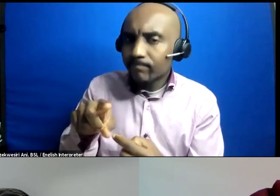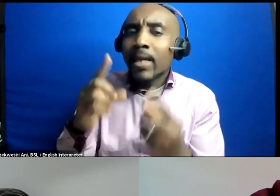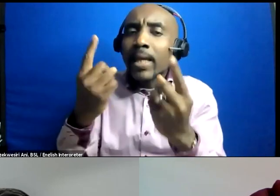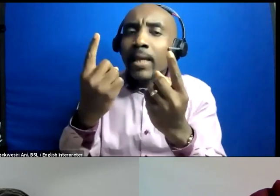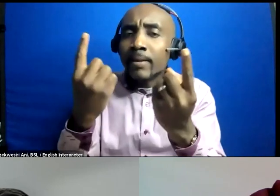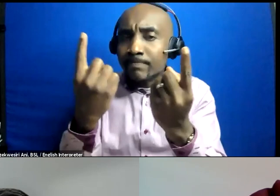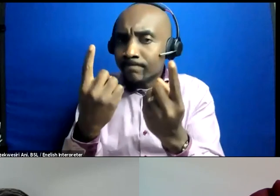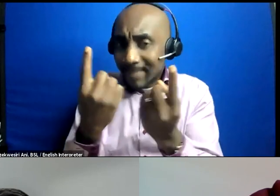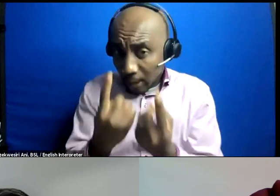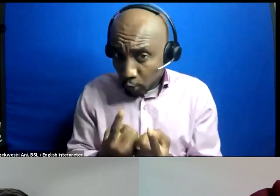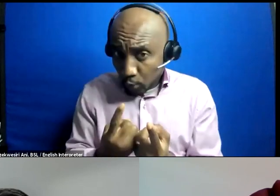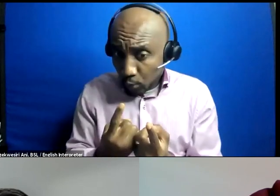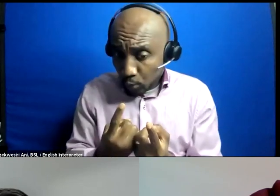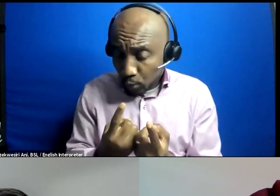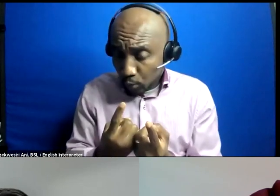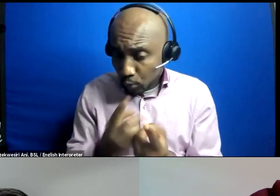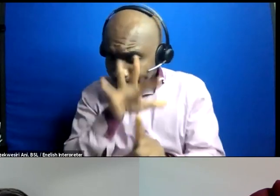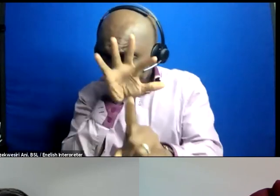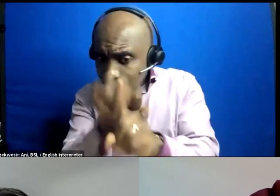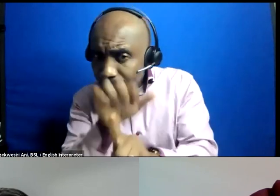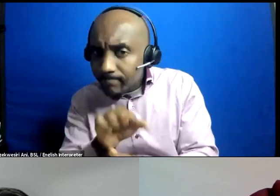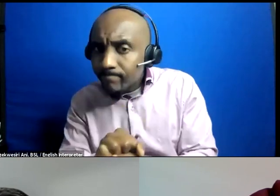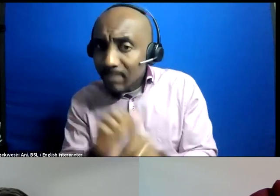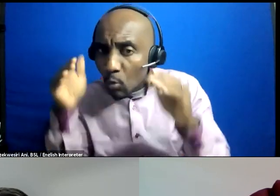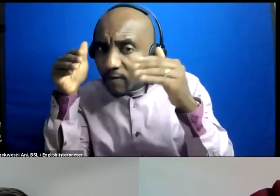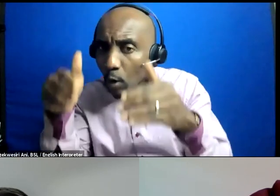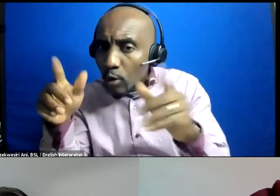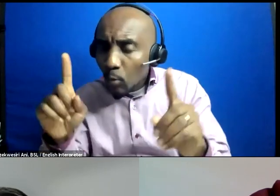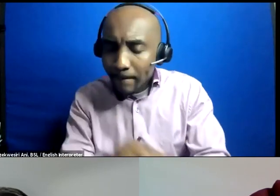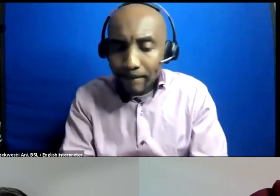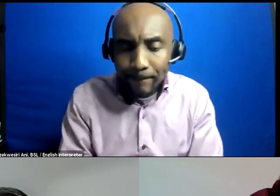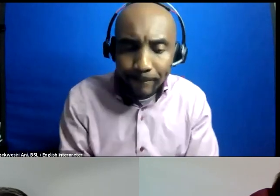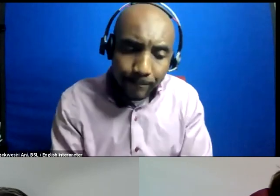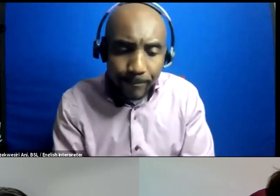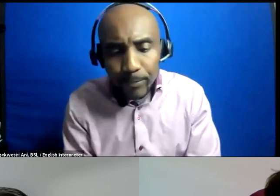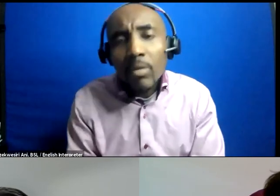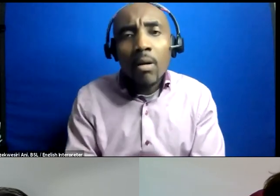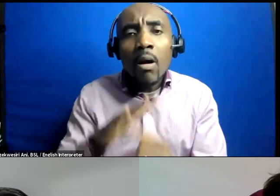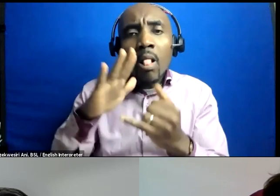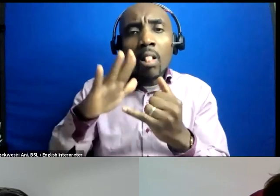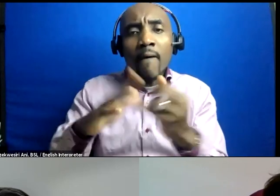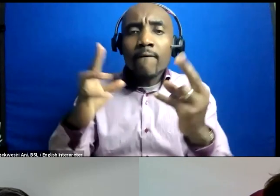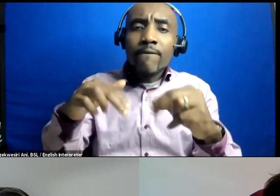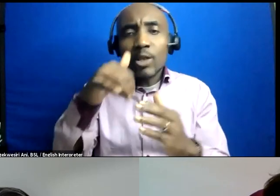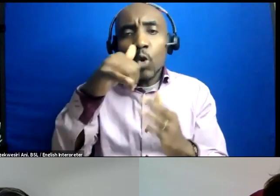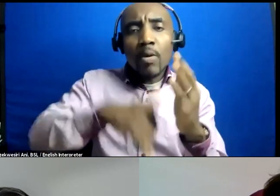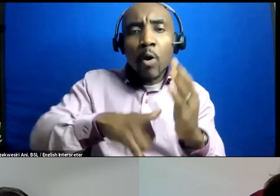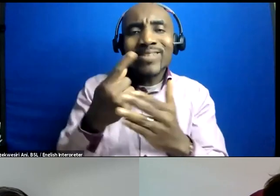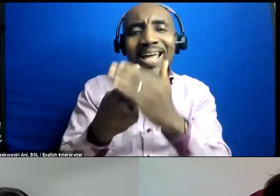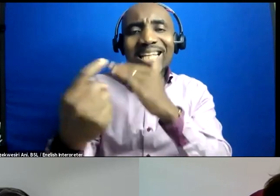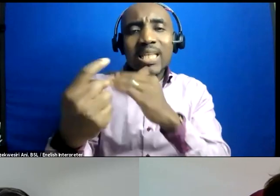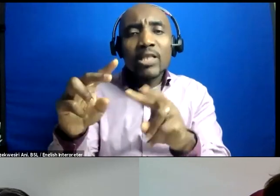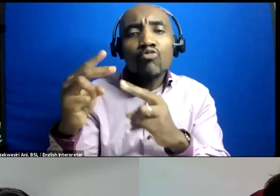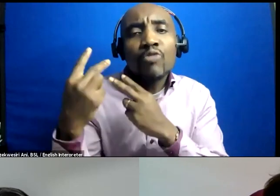the issues that we focused on. So clearly we found firstly in the final report of the independent review, highlighted